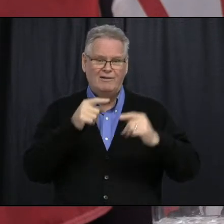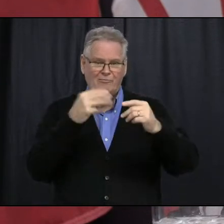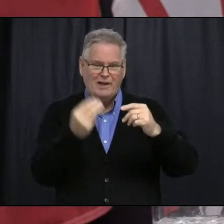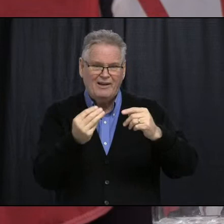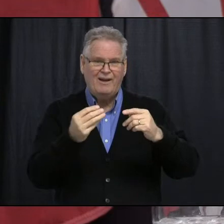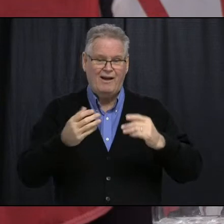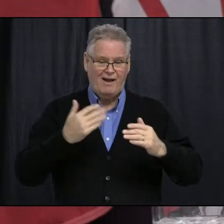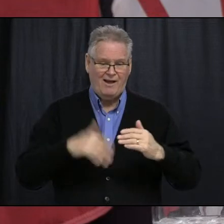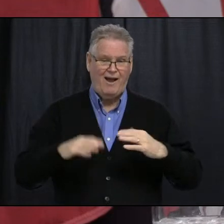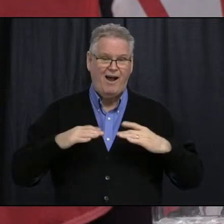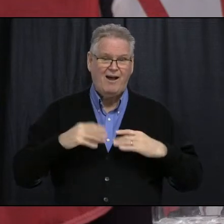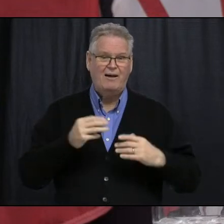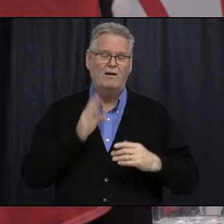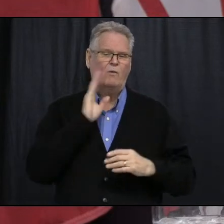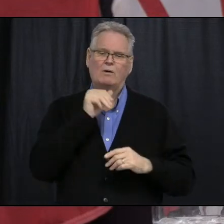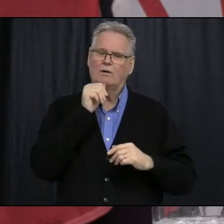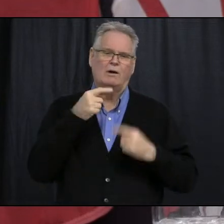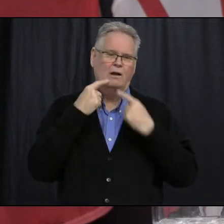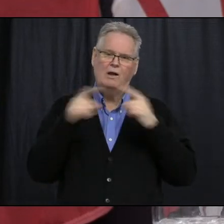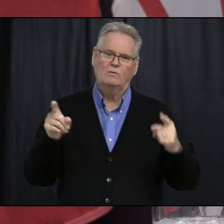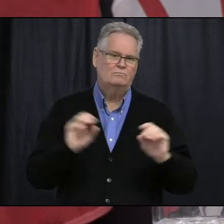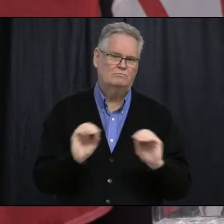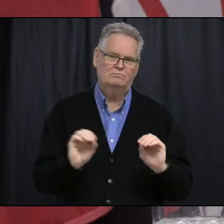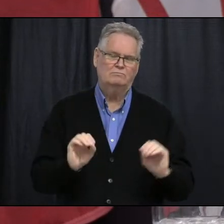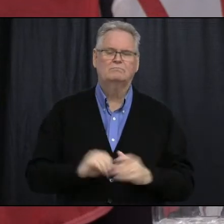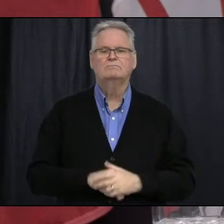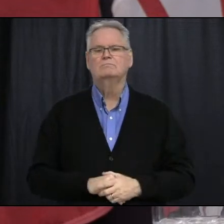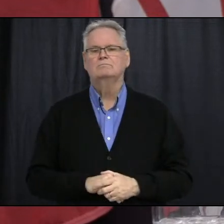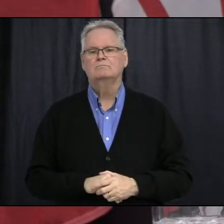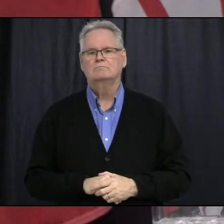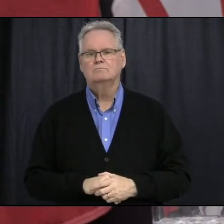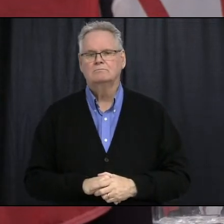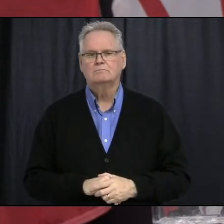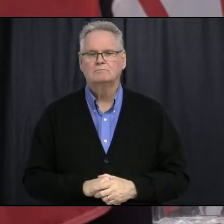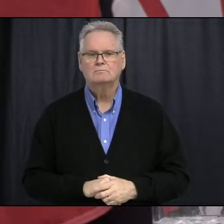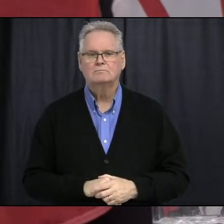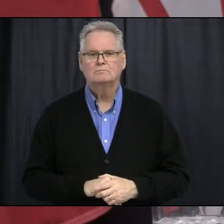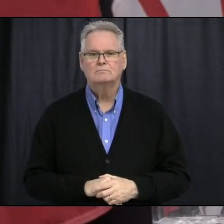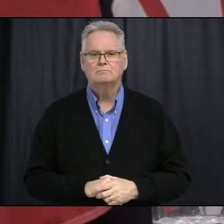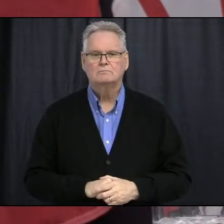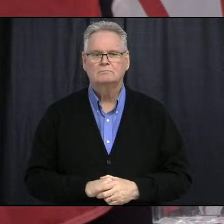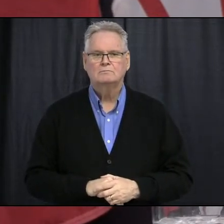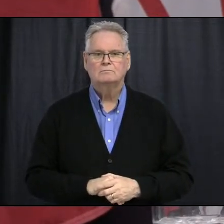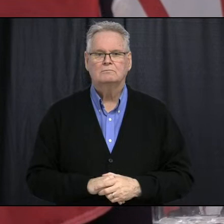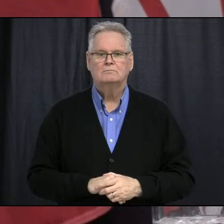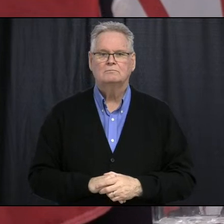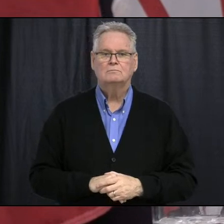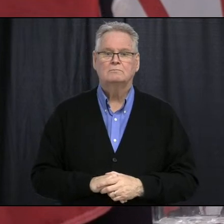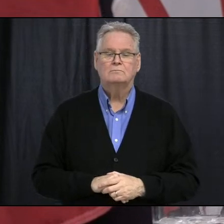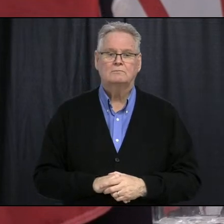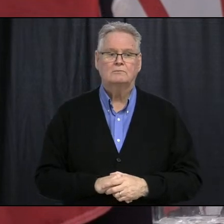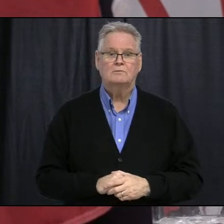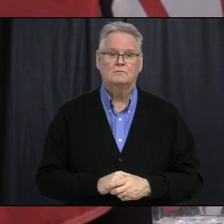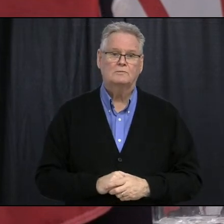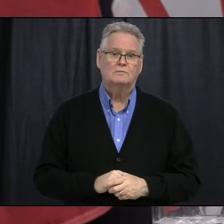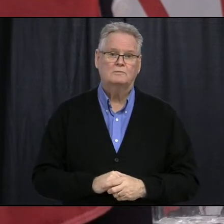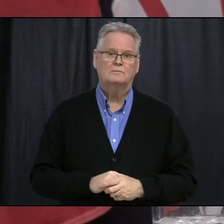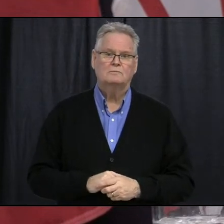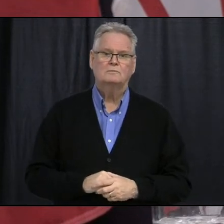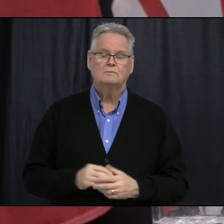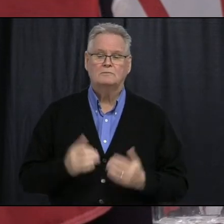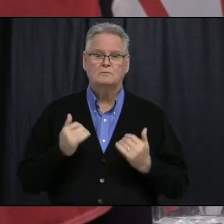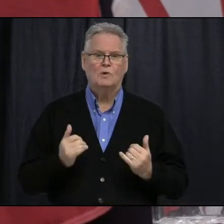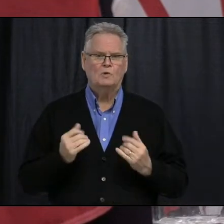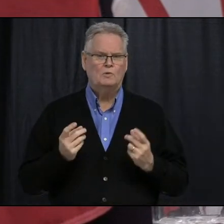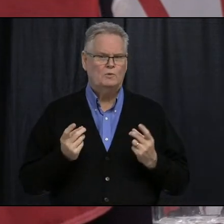again, closing with Dr. Fitzgerald's comments, what we need to do as part of the transition is to continue to wear